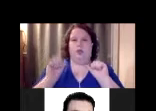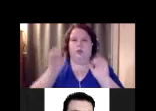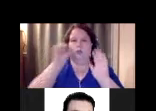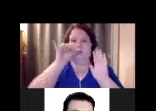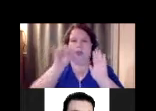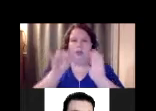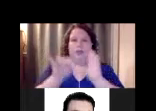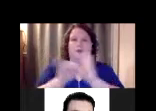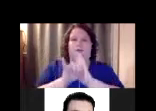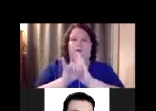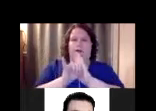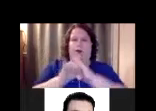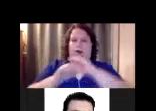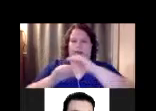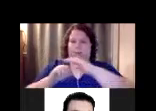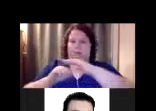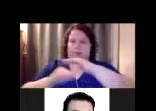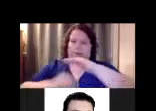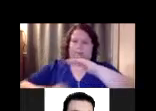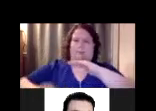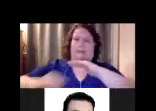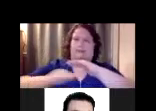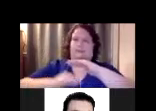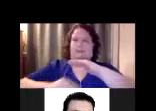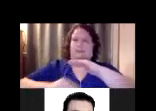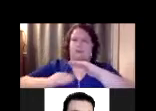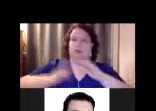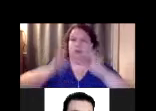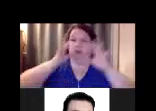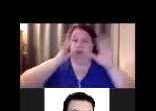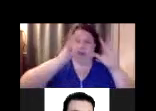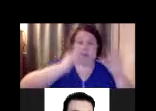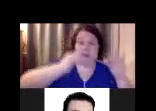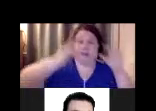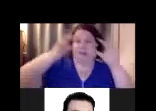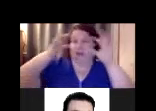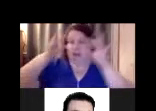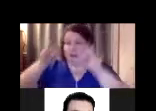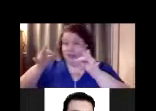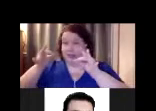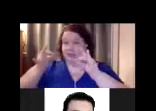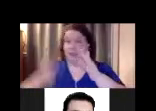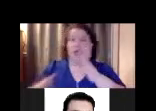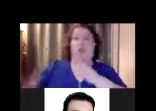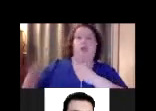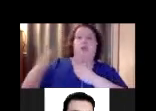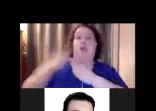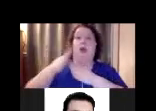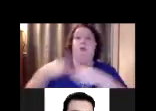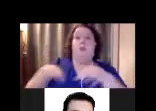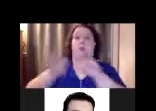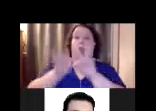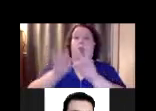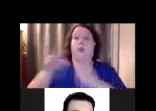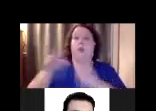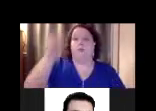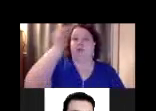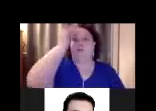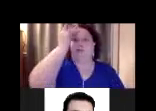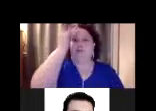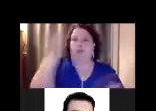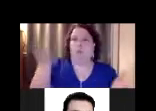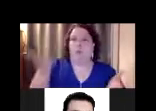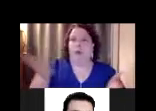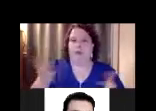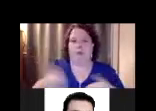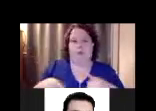plan of what are the decisions. And as we make decisions, what are those key elements that we want to move forward? And so that first guiding principle